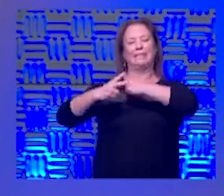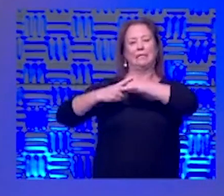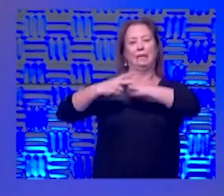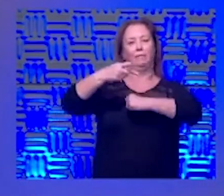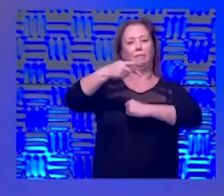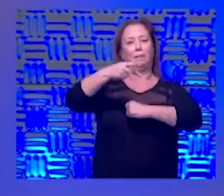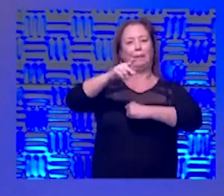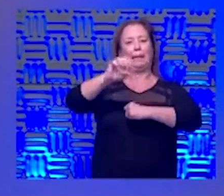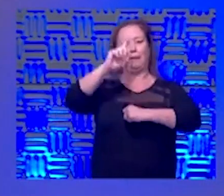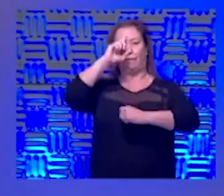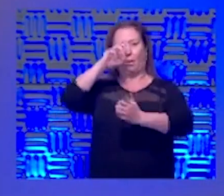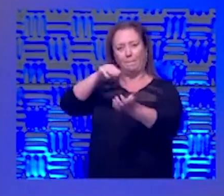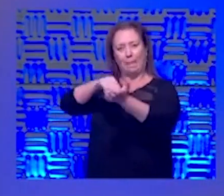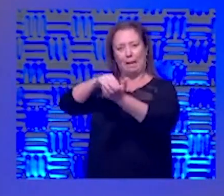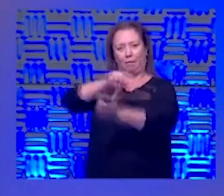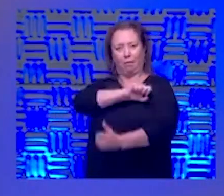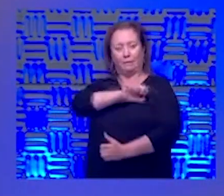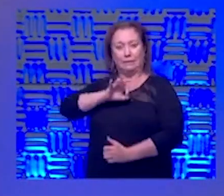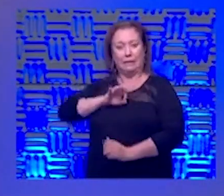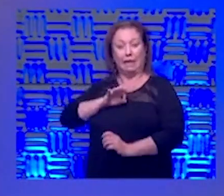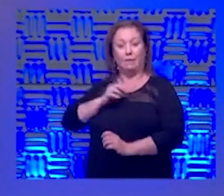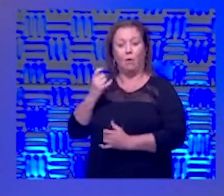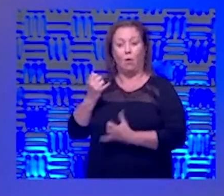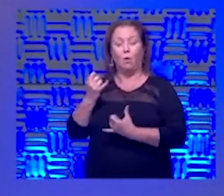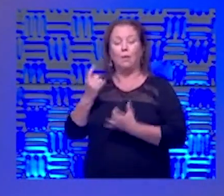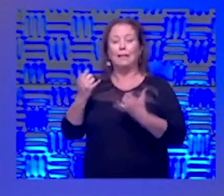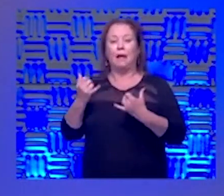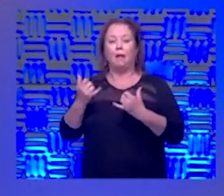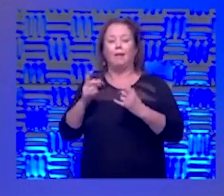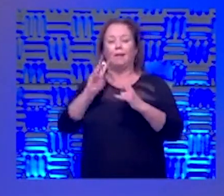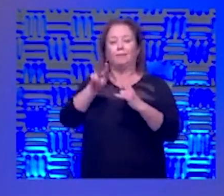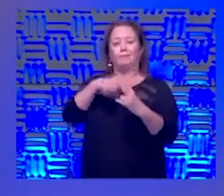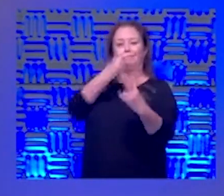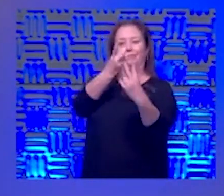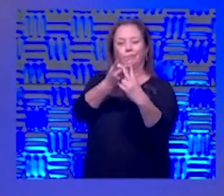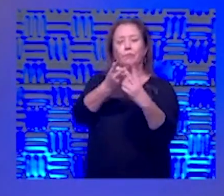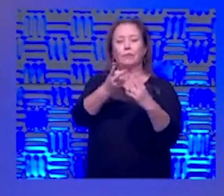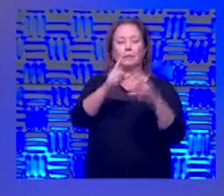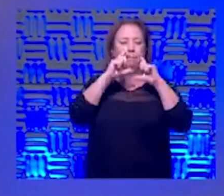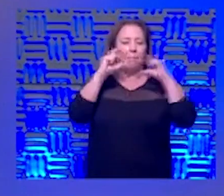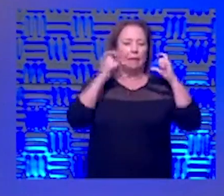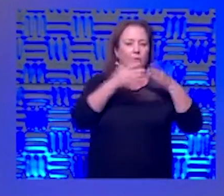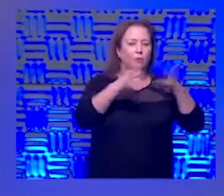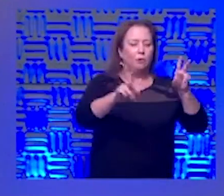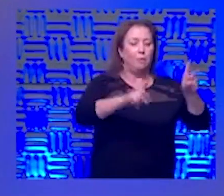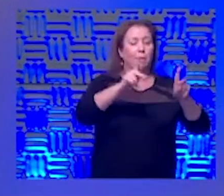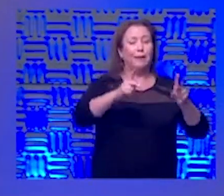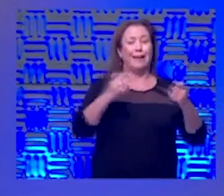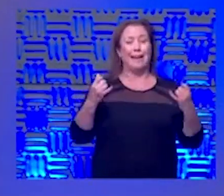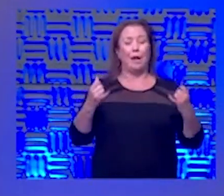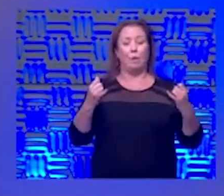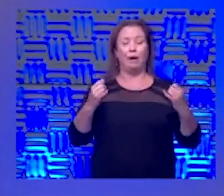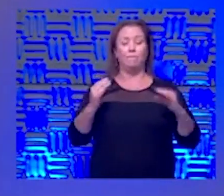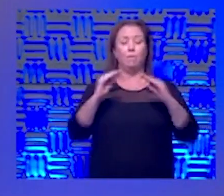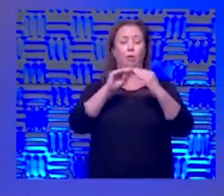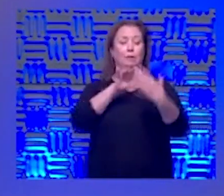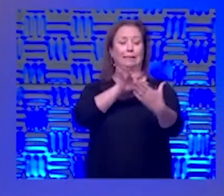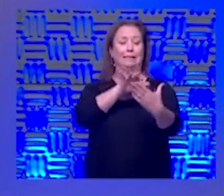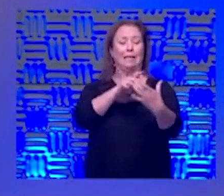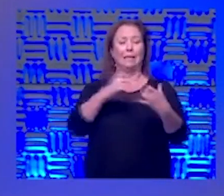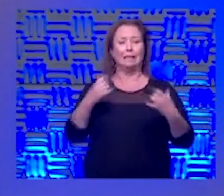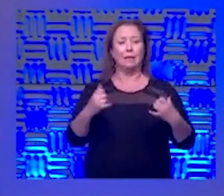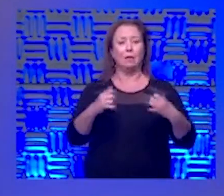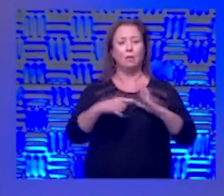medical professionals. And now certainly they've kind of reversed that stance a little bit. And we do have better population studies